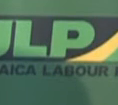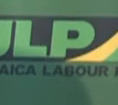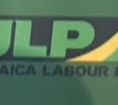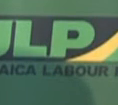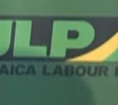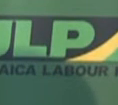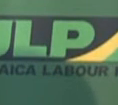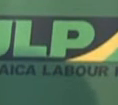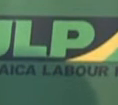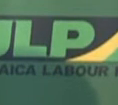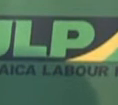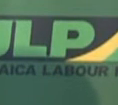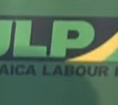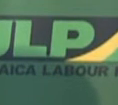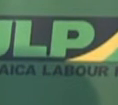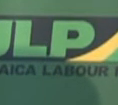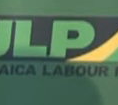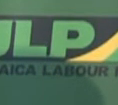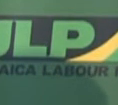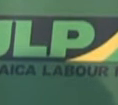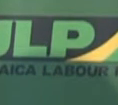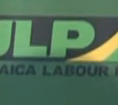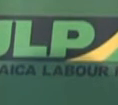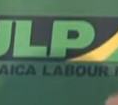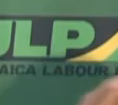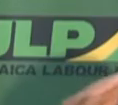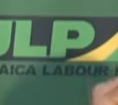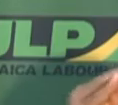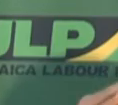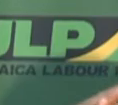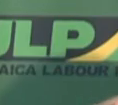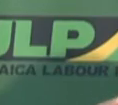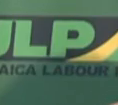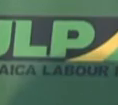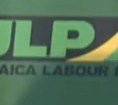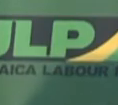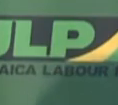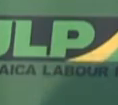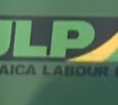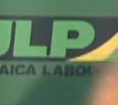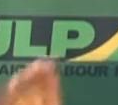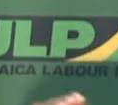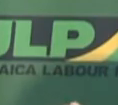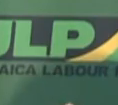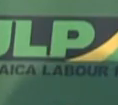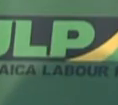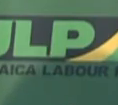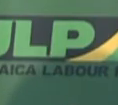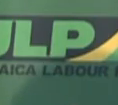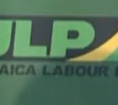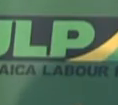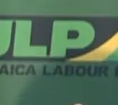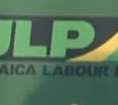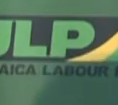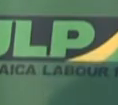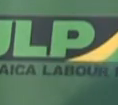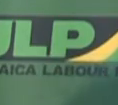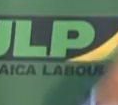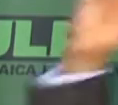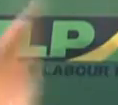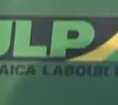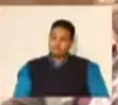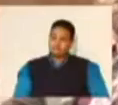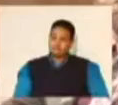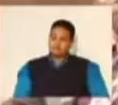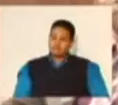in Parliament, the Prime Minister said he has instructed Justice Minister Delroy Chuck to commence the necessary legislative